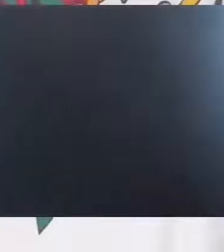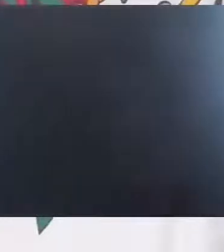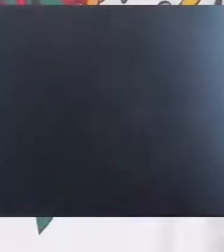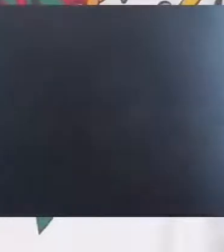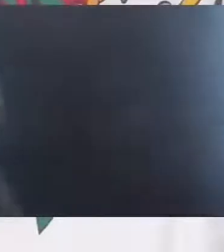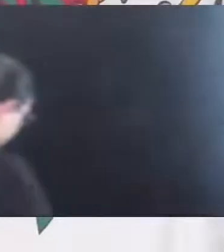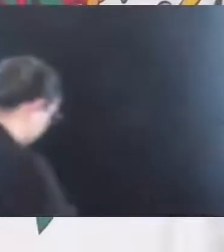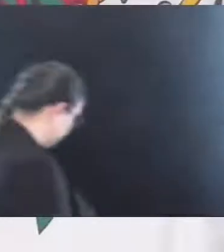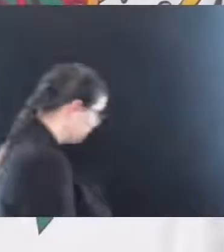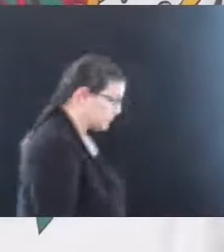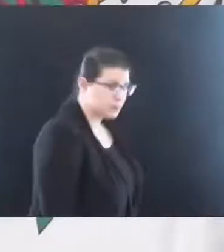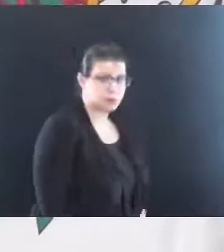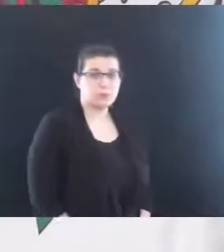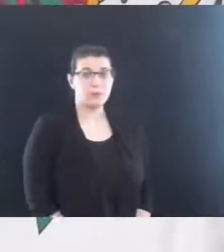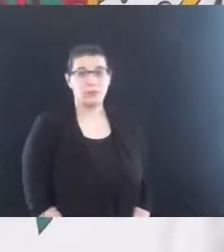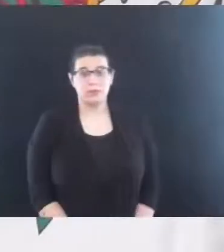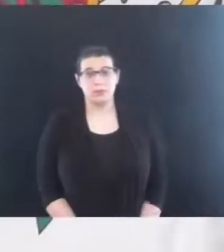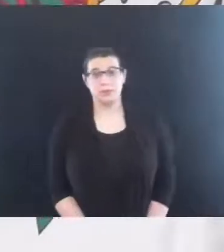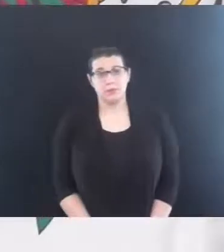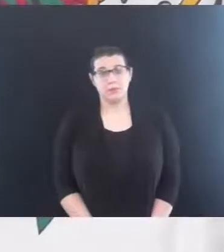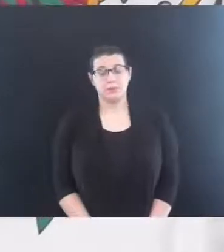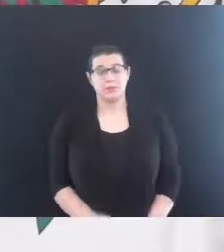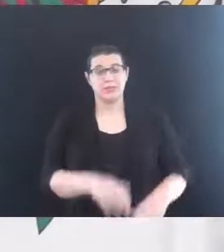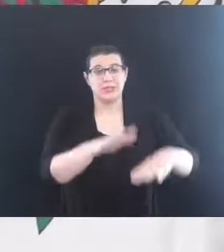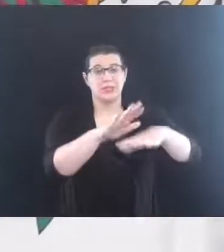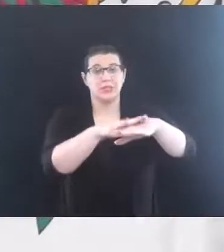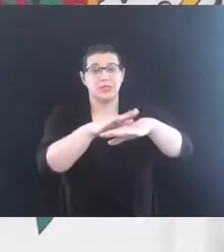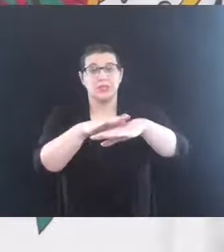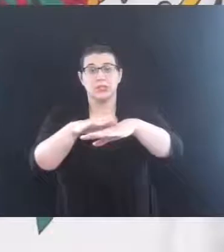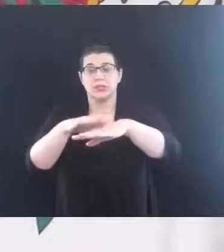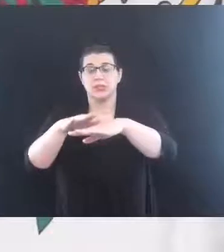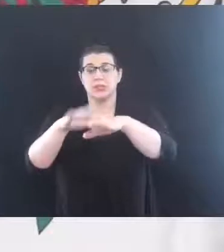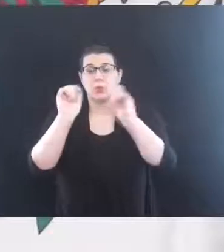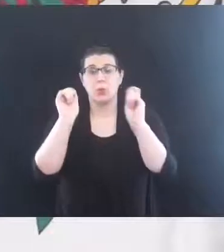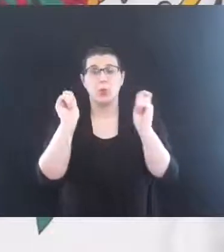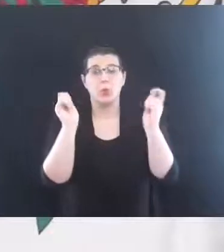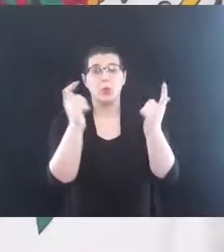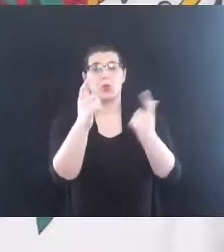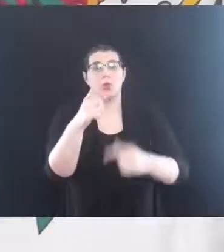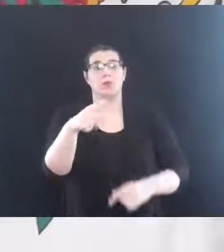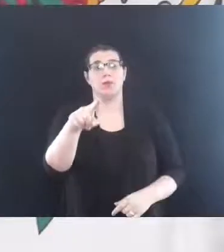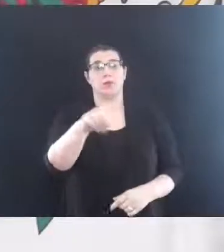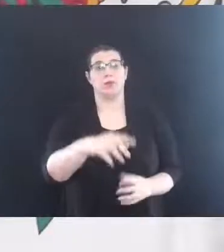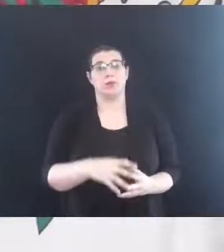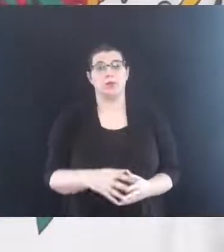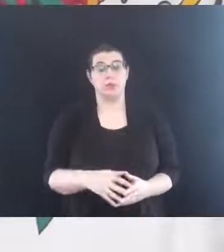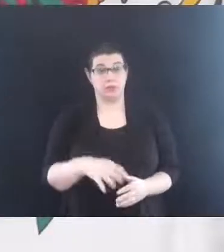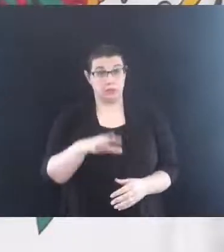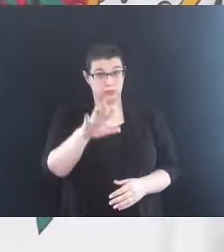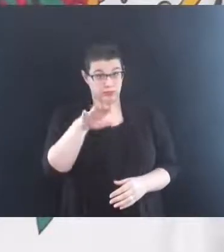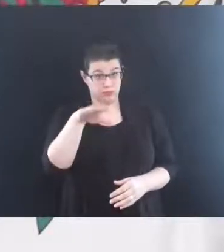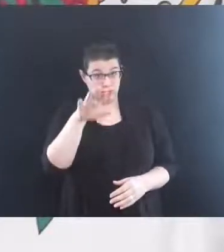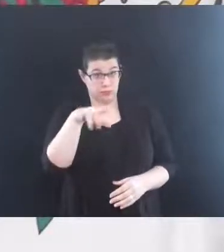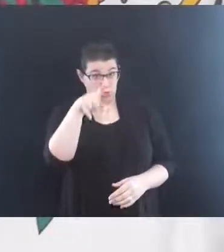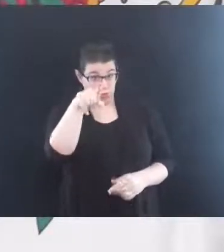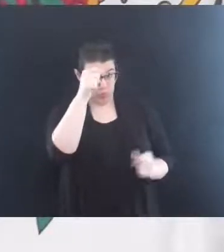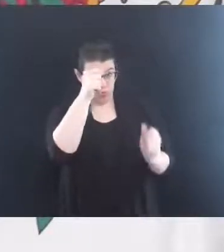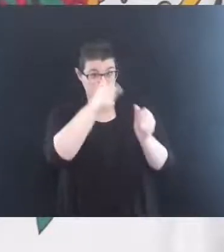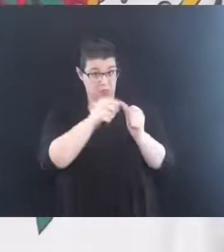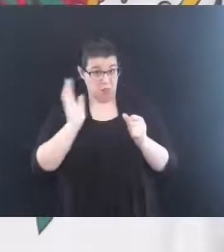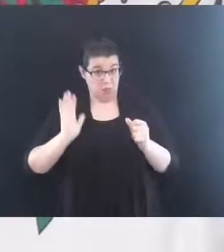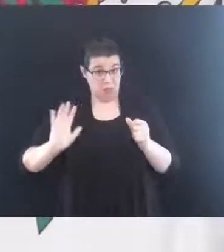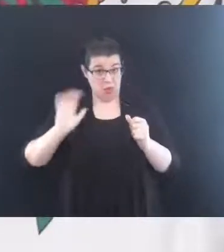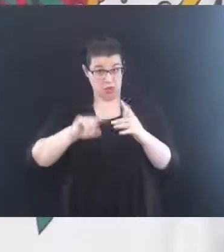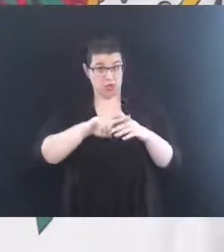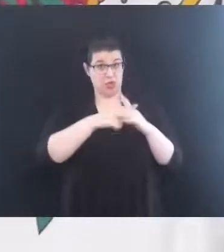I tell all of you, do you remember when we had the Delta variant? We